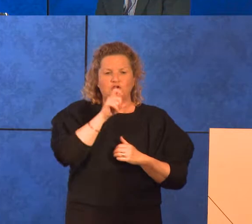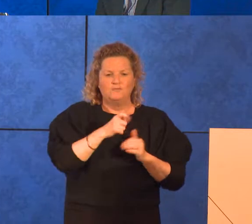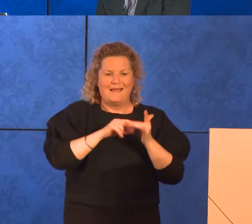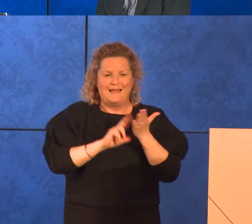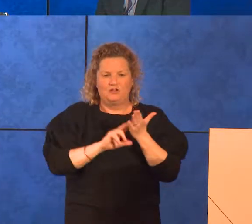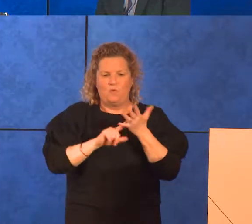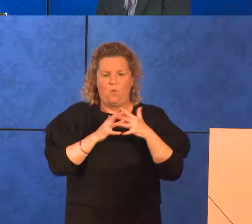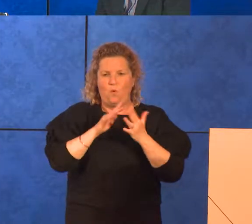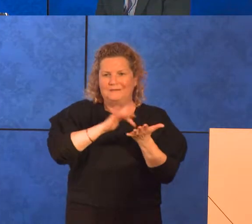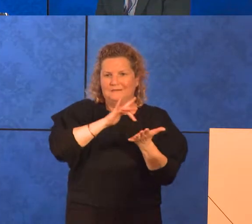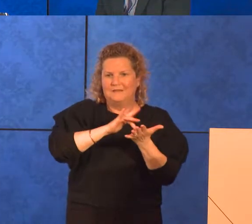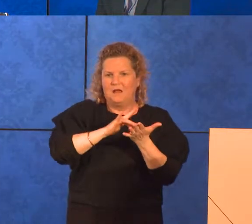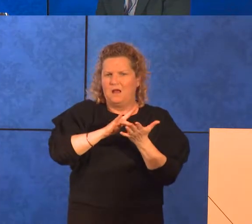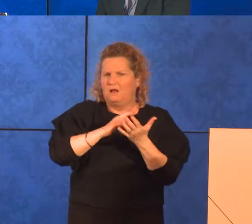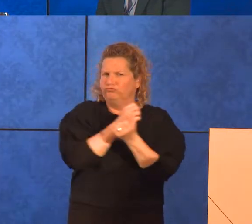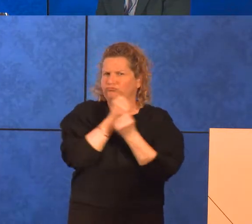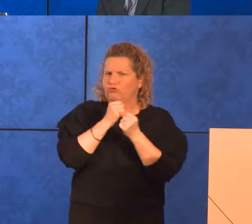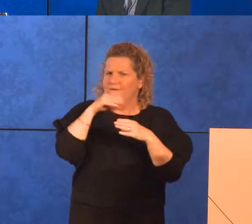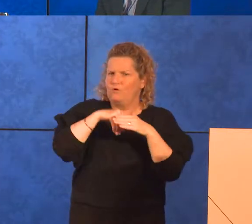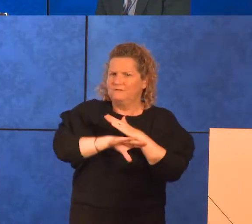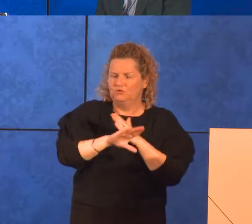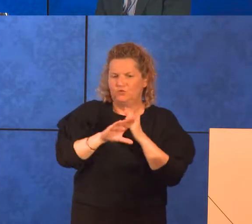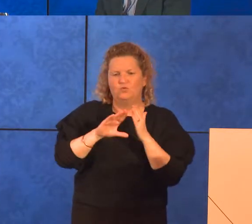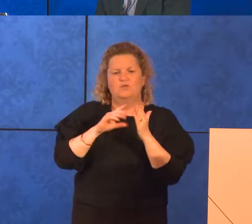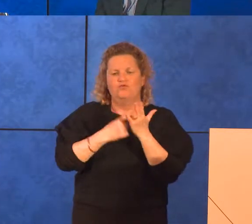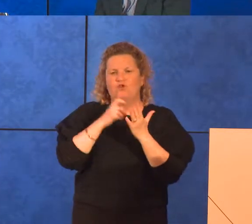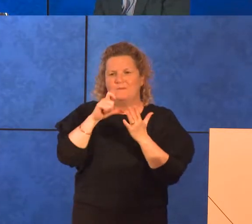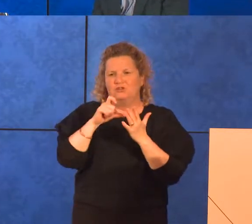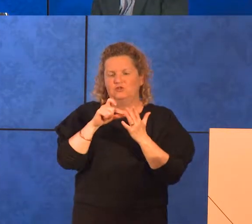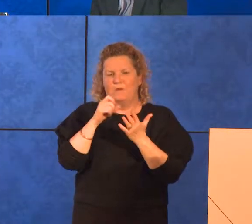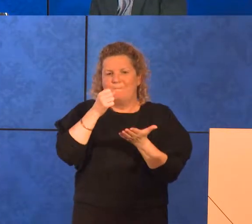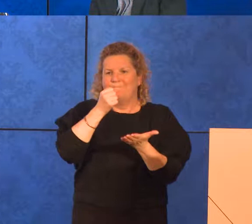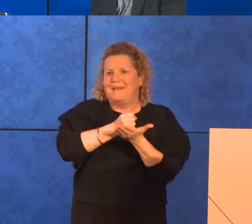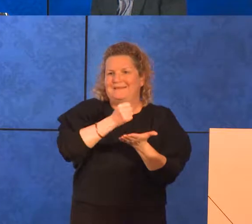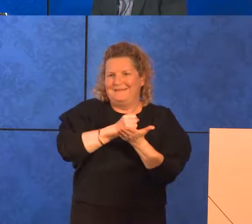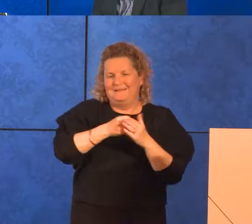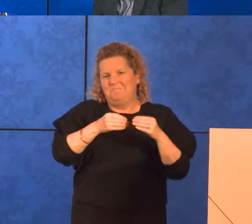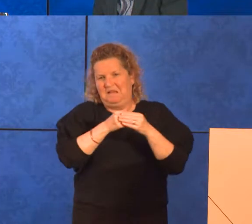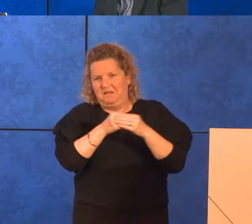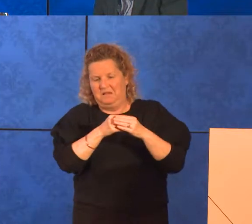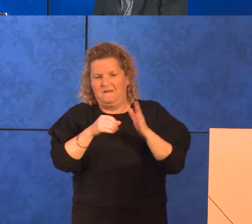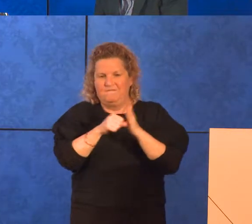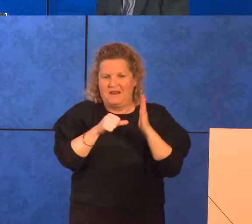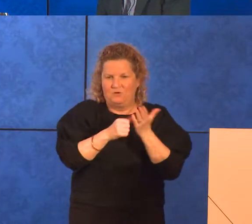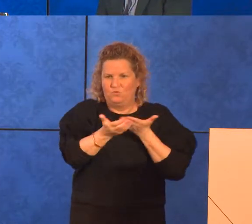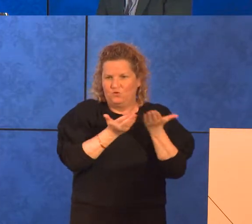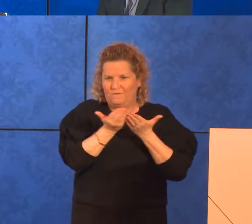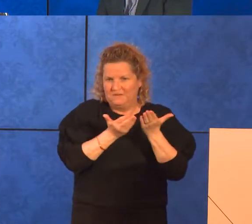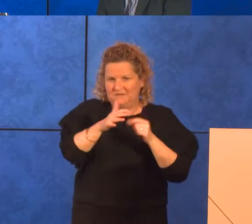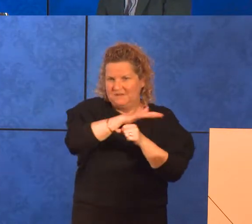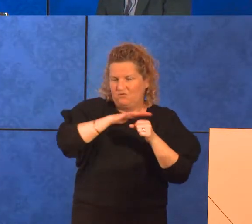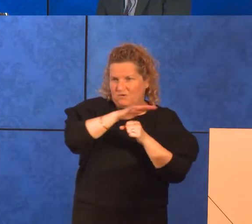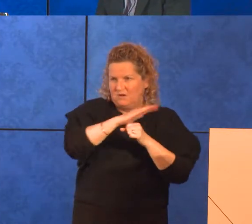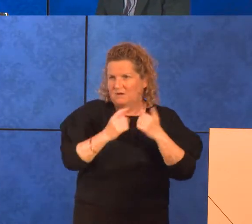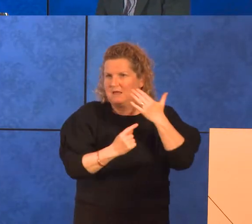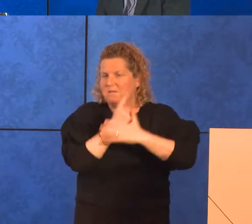very much involved in the Royal Commission into misconduct in the banking, financial services and superannuation industries that